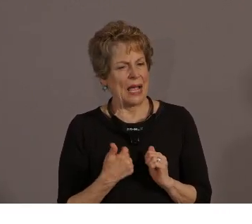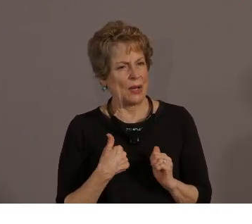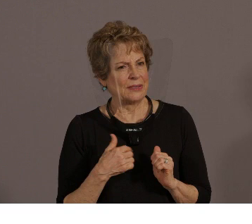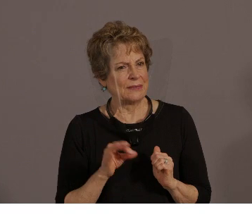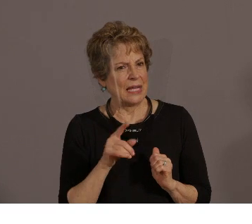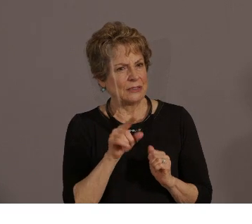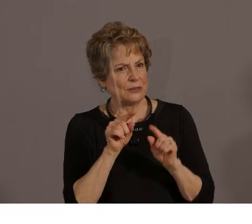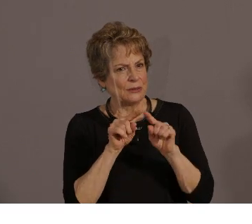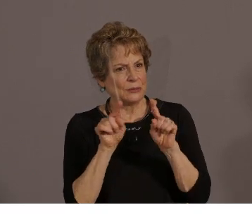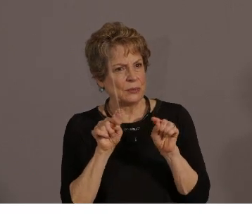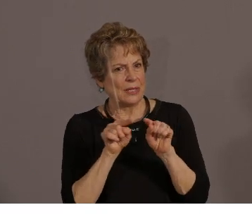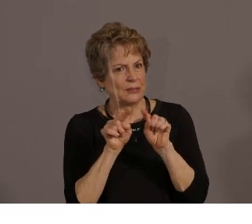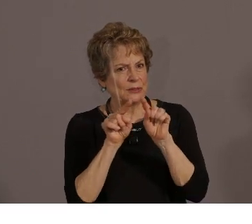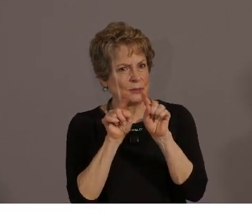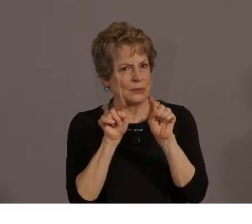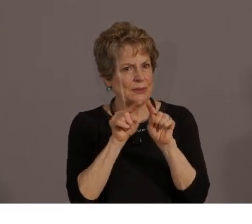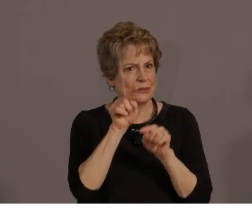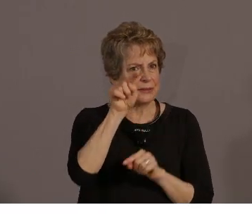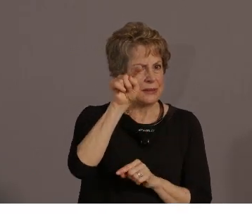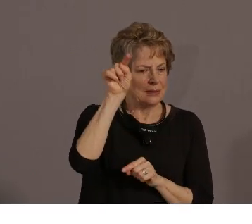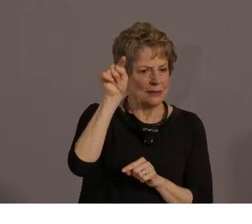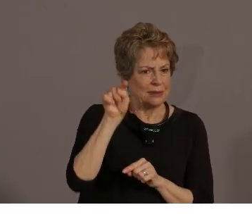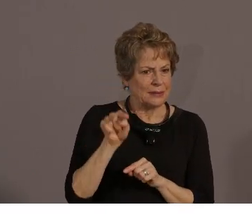up in that right-hand corner.